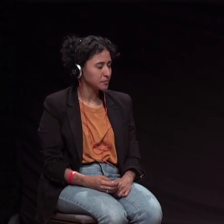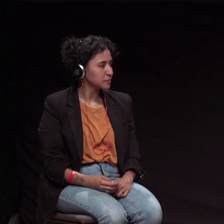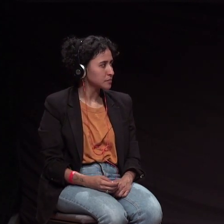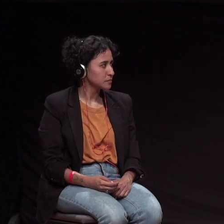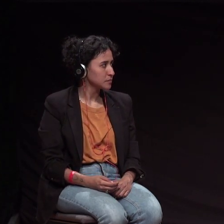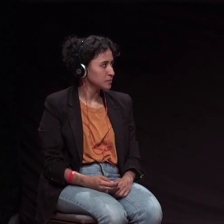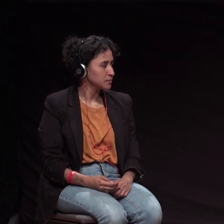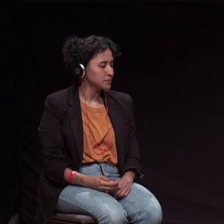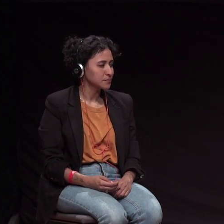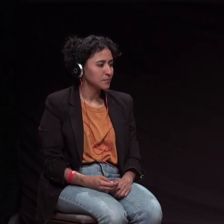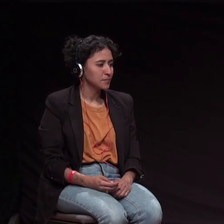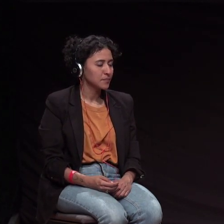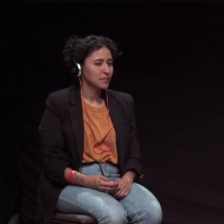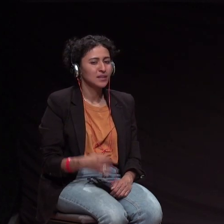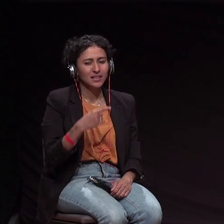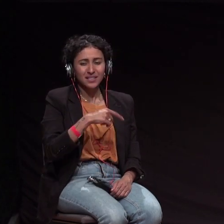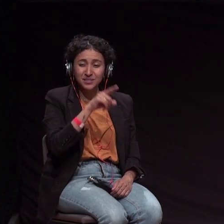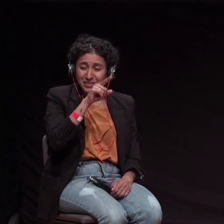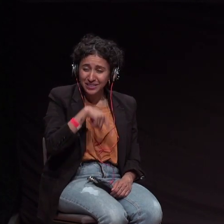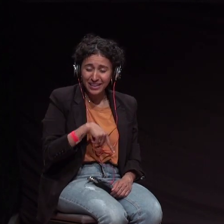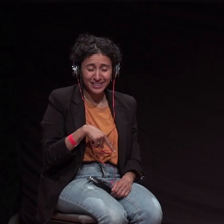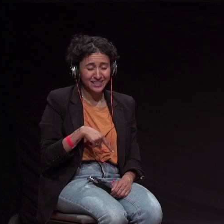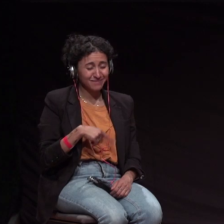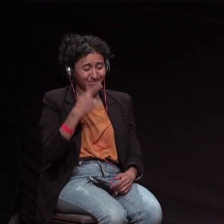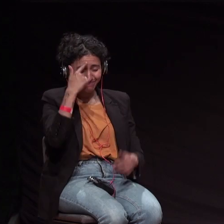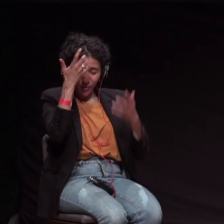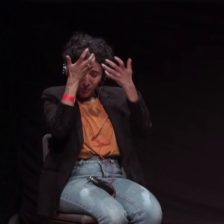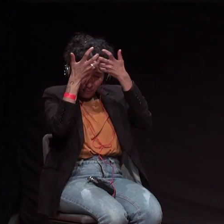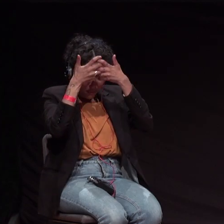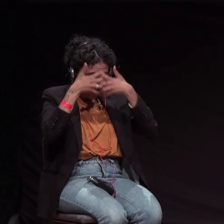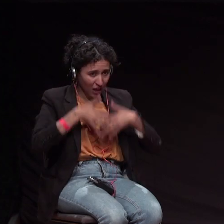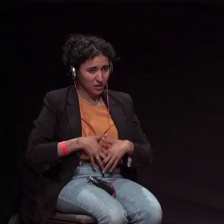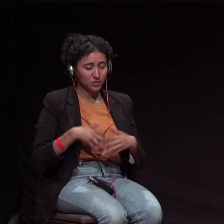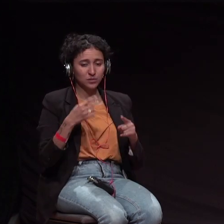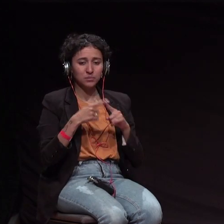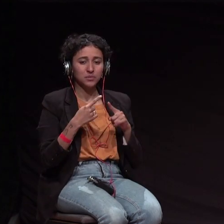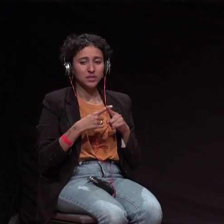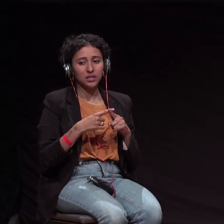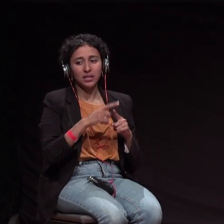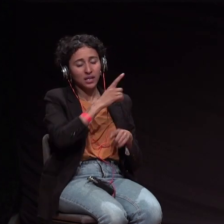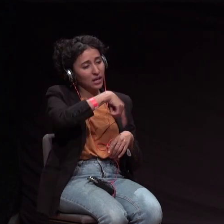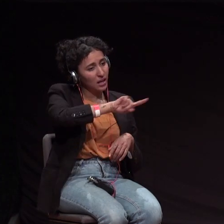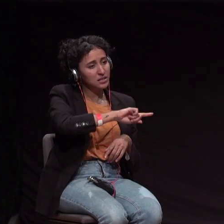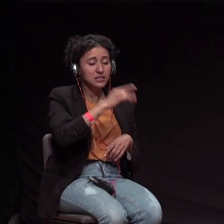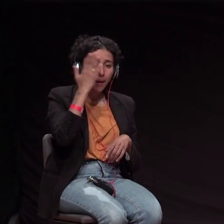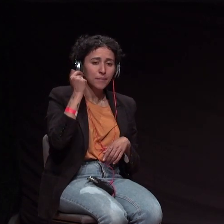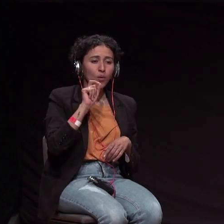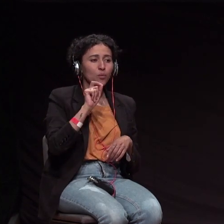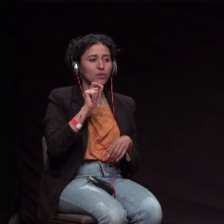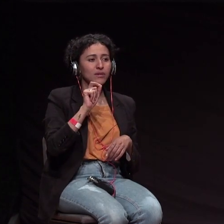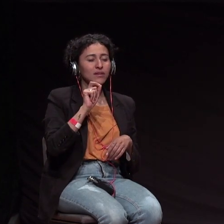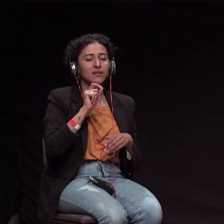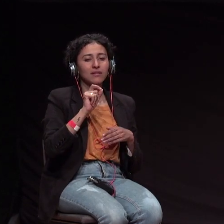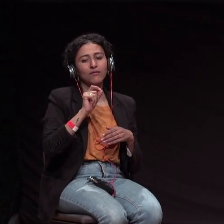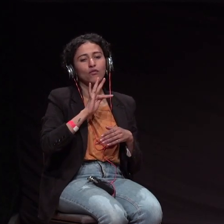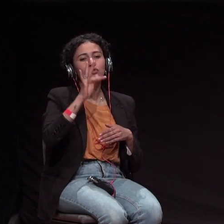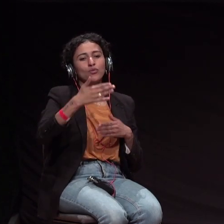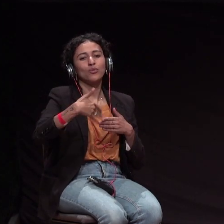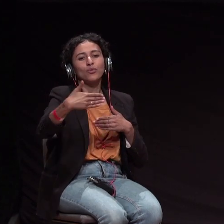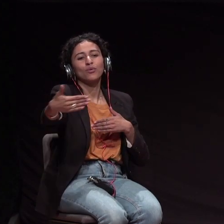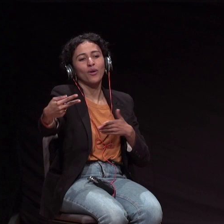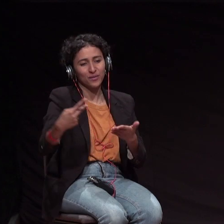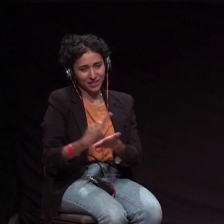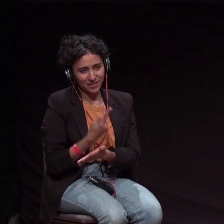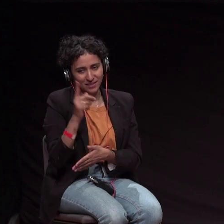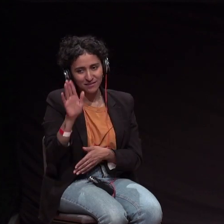equation, right? They knew that their presence was gonna cause this. So the question becomes, can those museums actually choose people over profit? But,